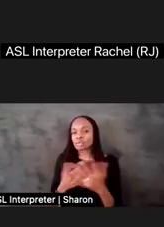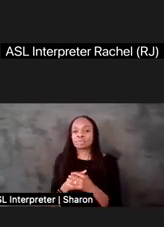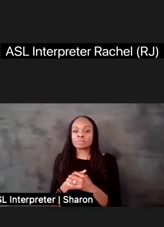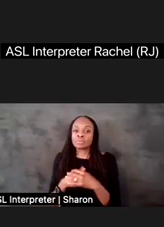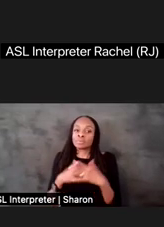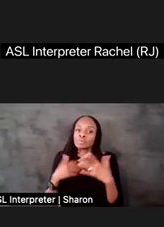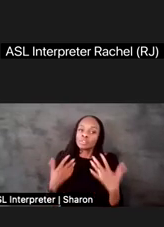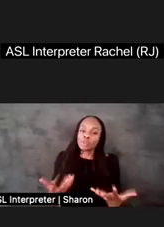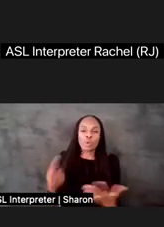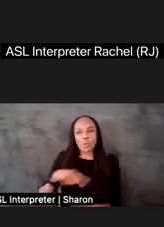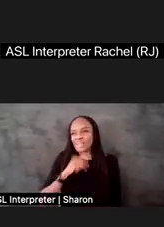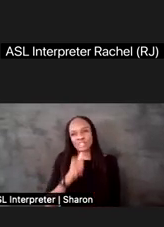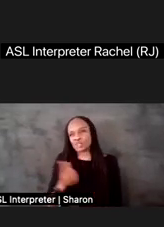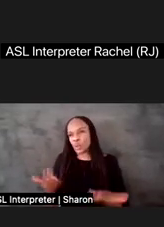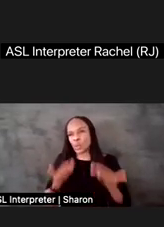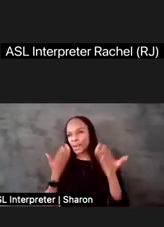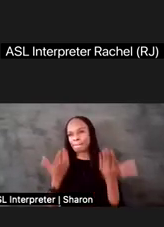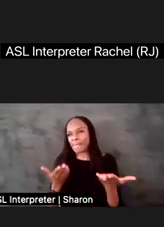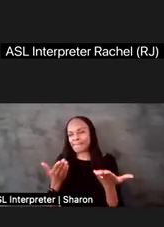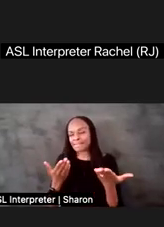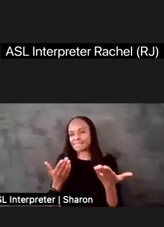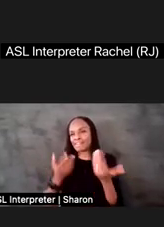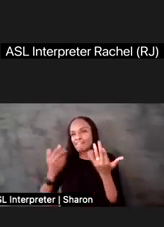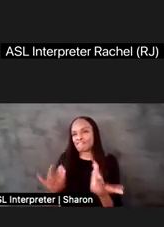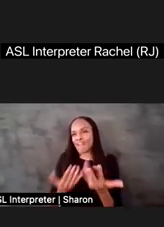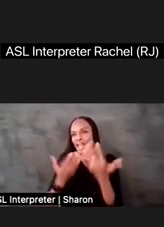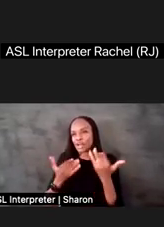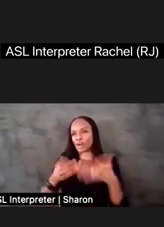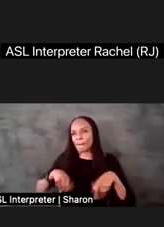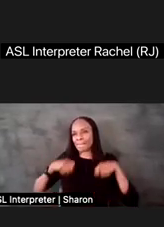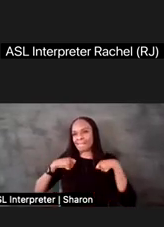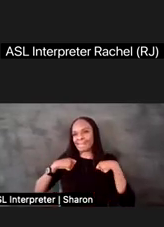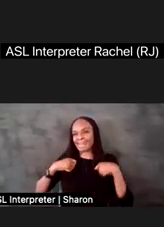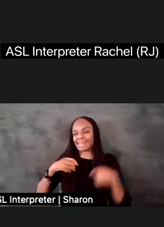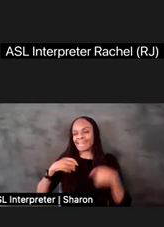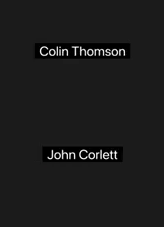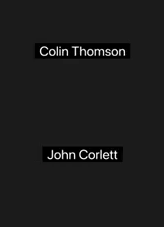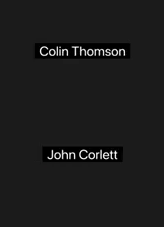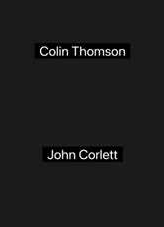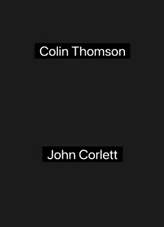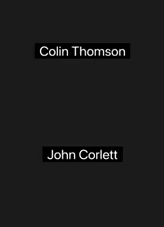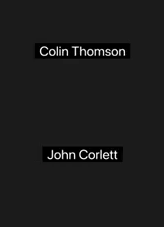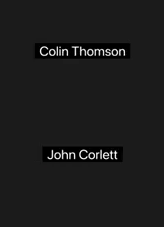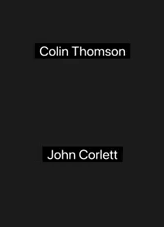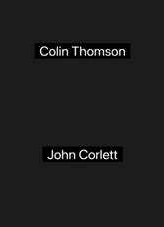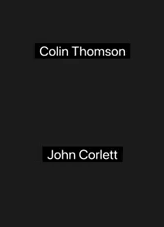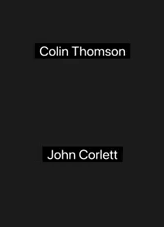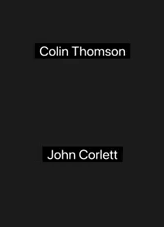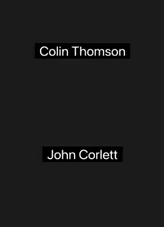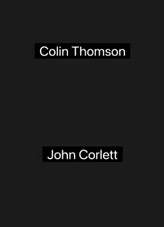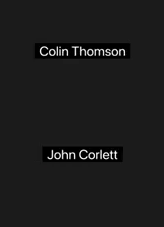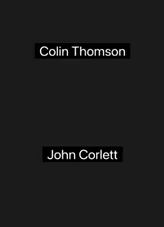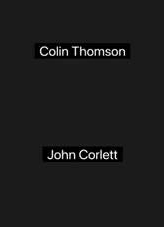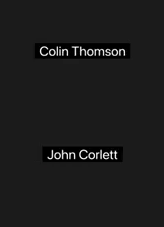So we don't recommend fire blankets as a way to survive a fire.